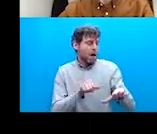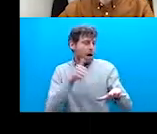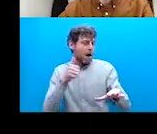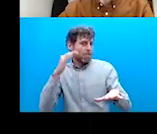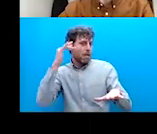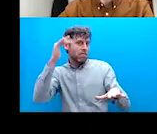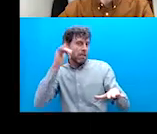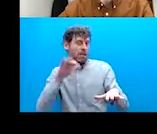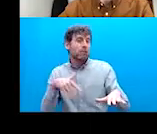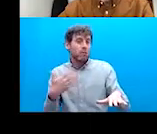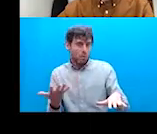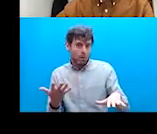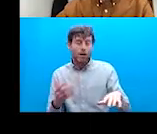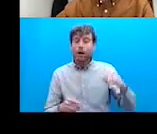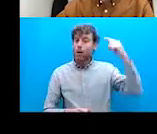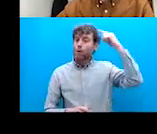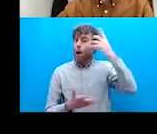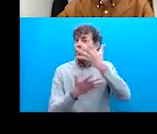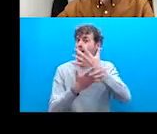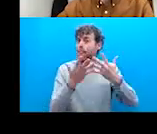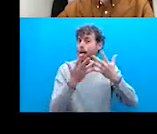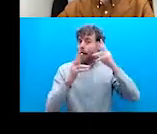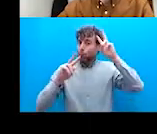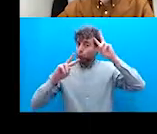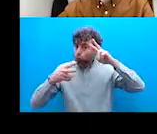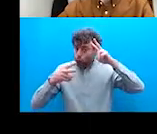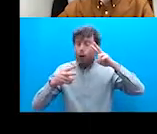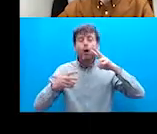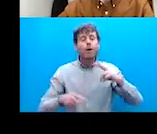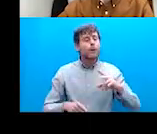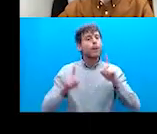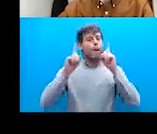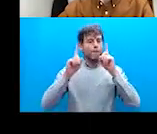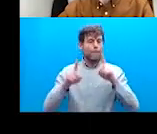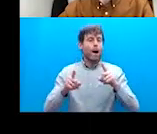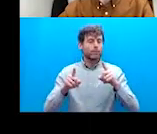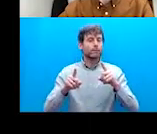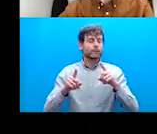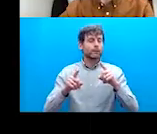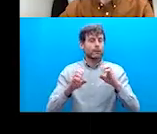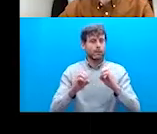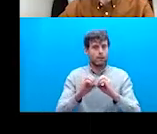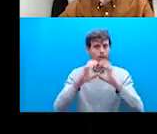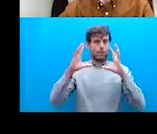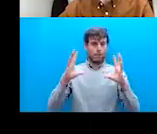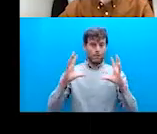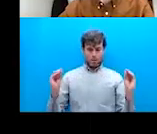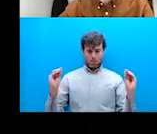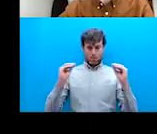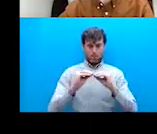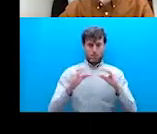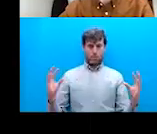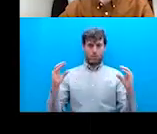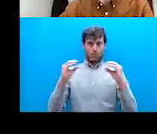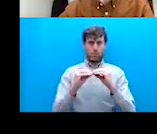for understanding language actually shows that we need to assume two roots, or at least two roots. So